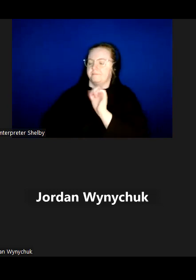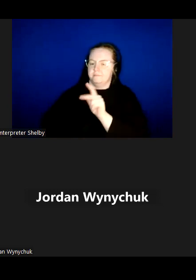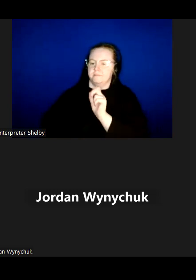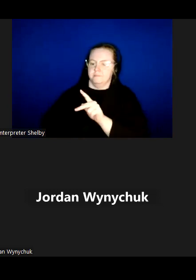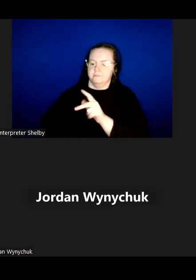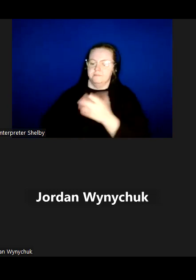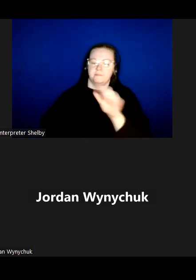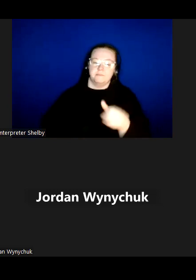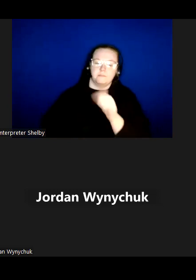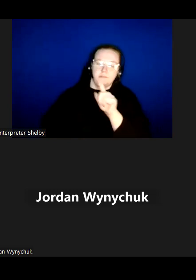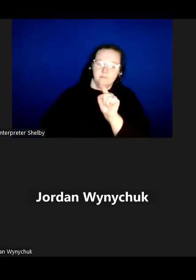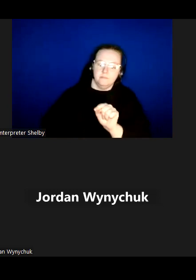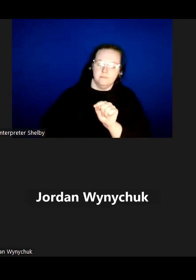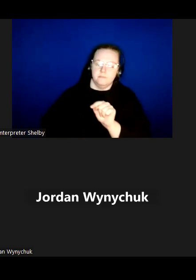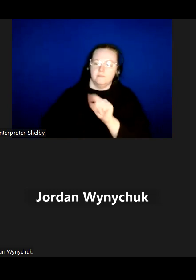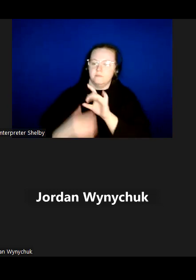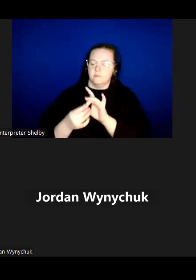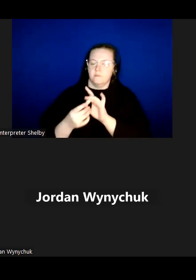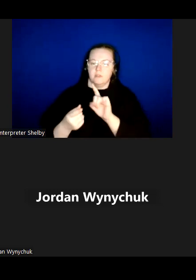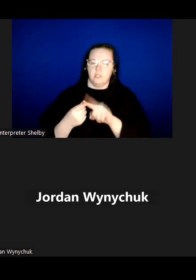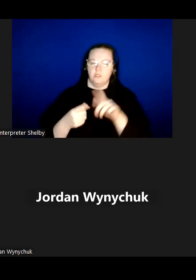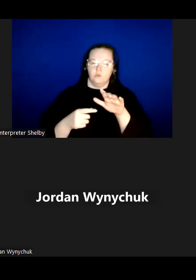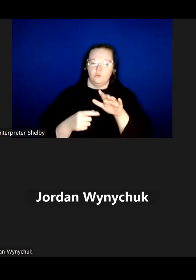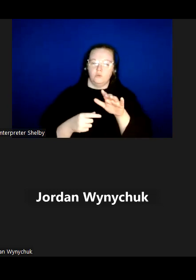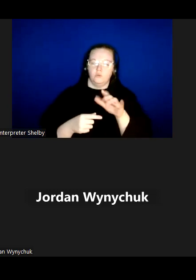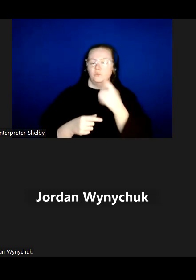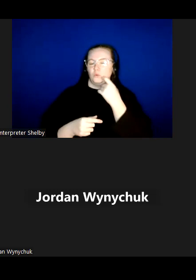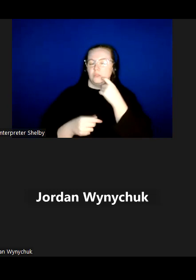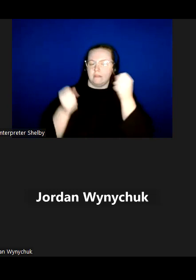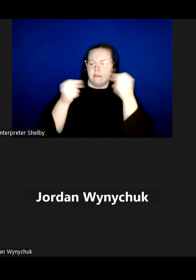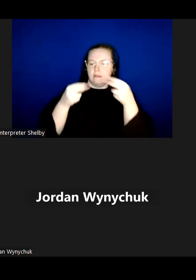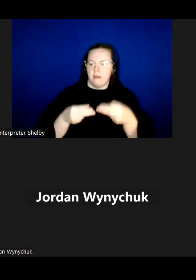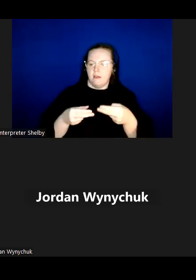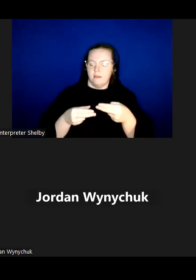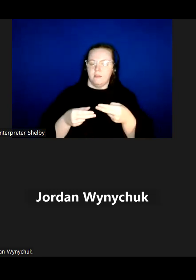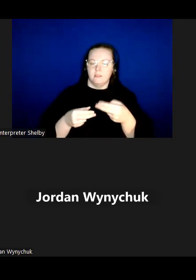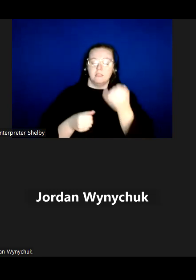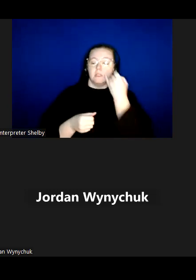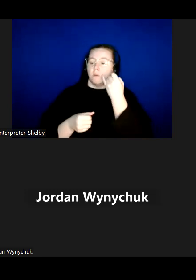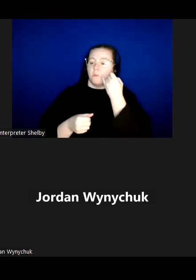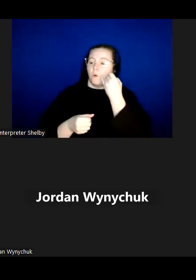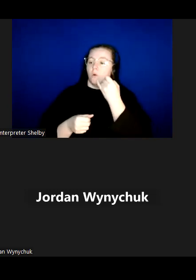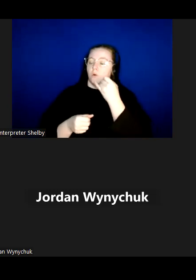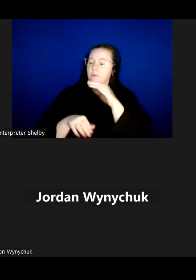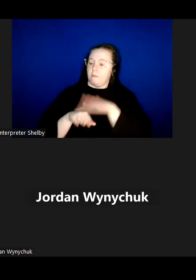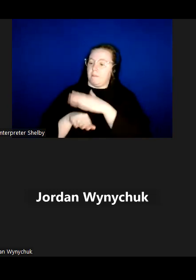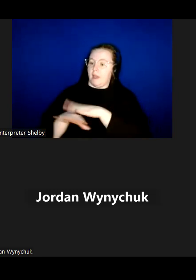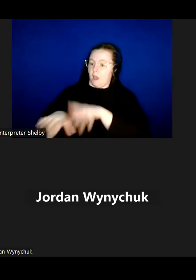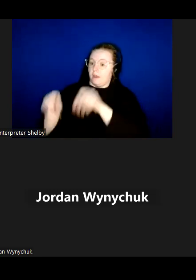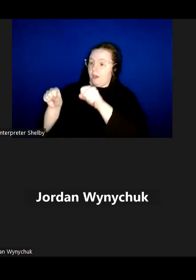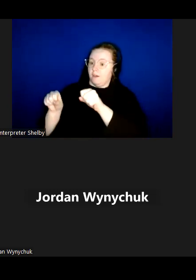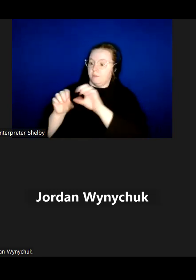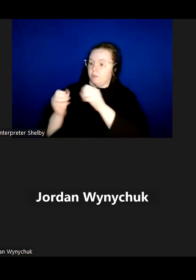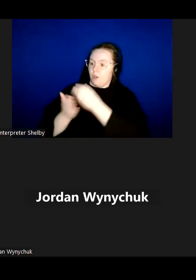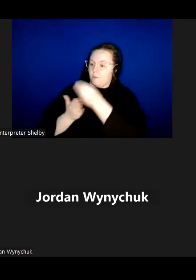We've got another question here in the chat with regards Sure. to the few slides that you just talked about. What if a pet comes from the SPCA? What are